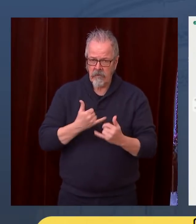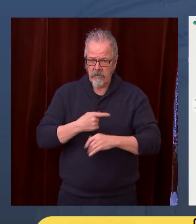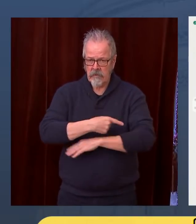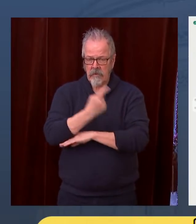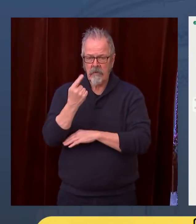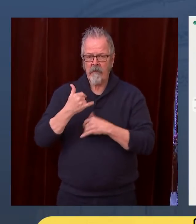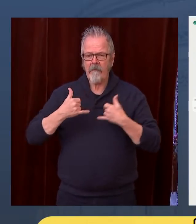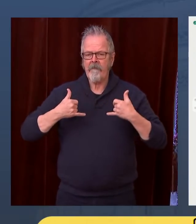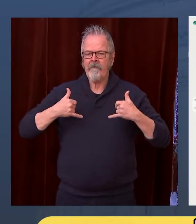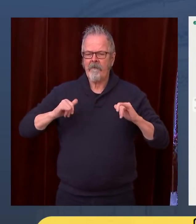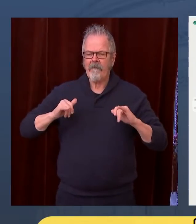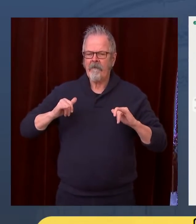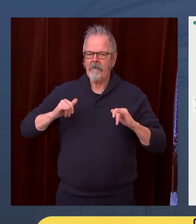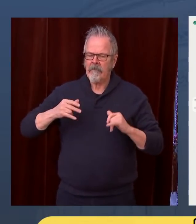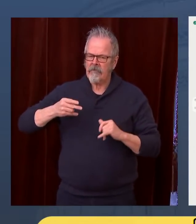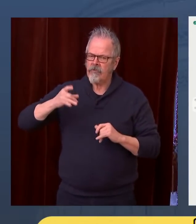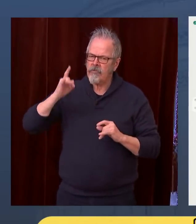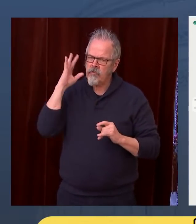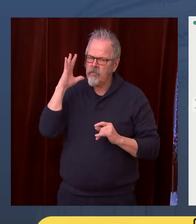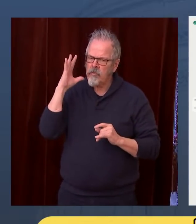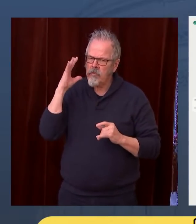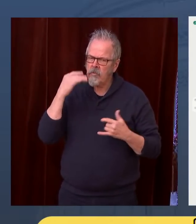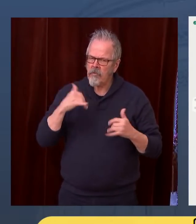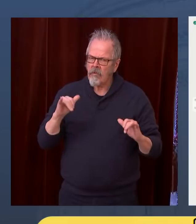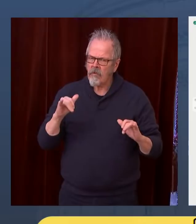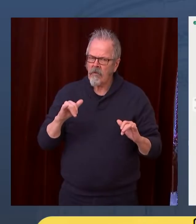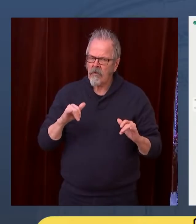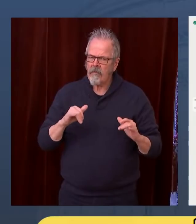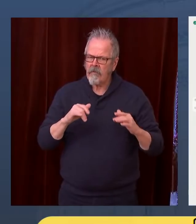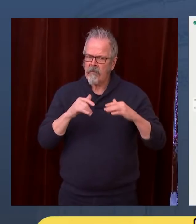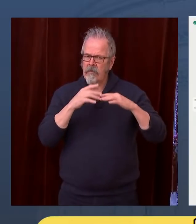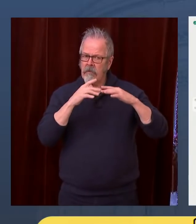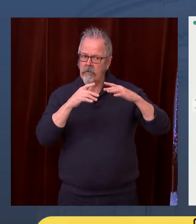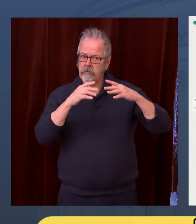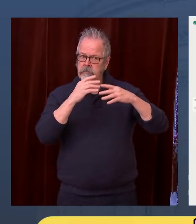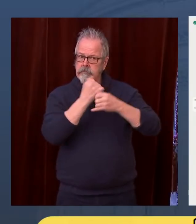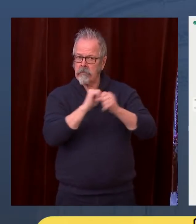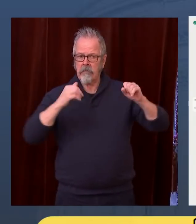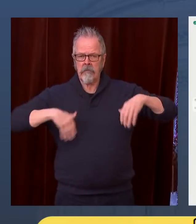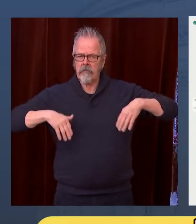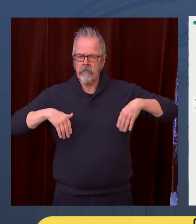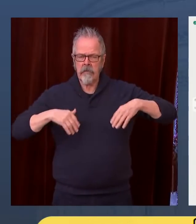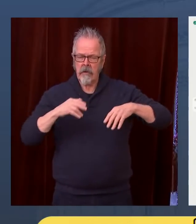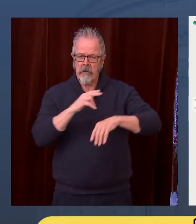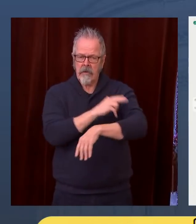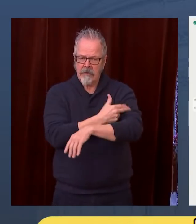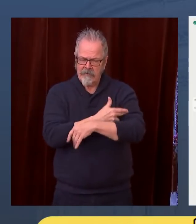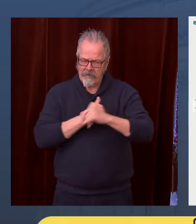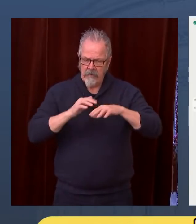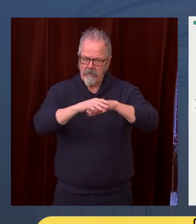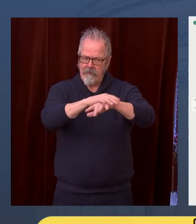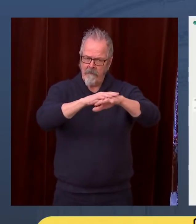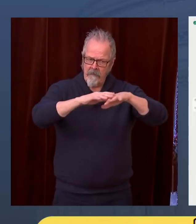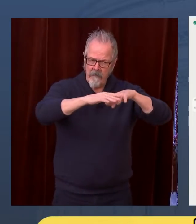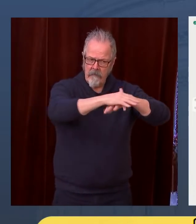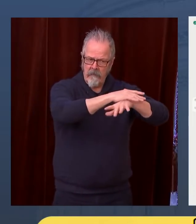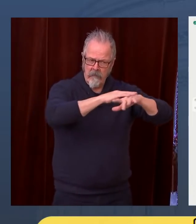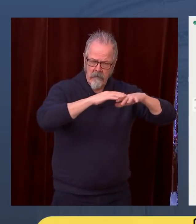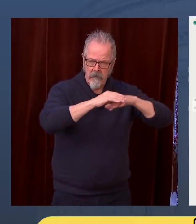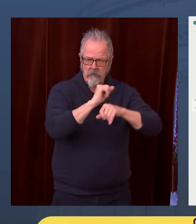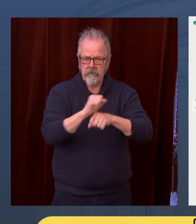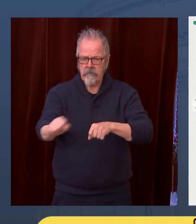extremely high, continues to put pressures on our hospital, and unfortunately continues to take